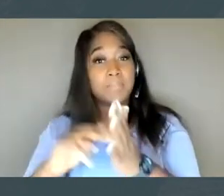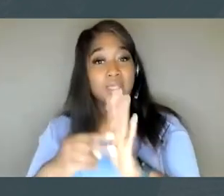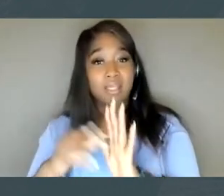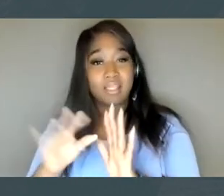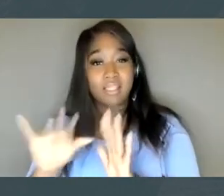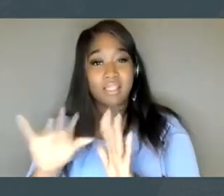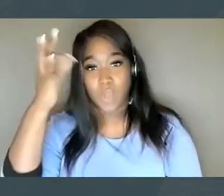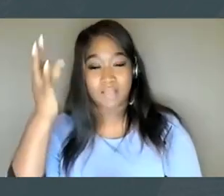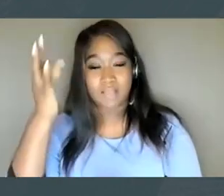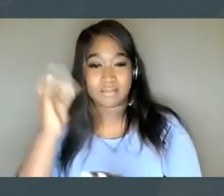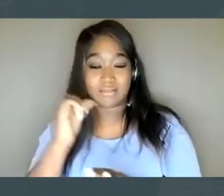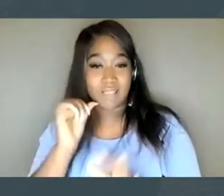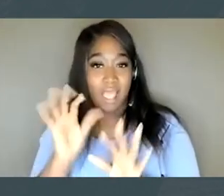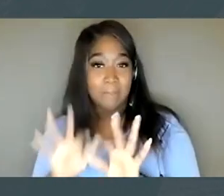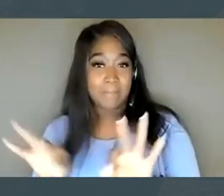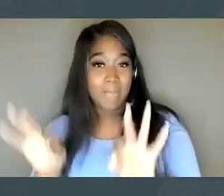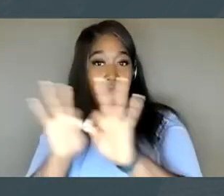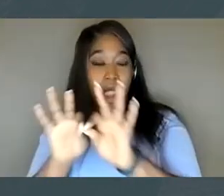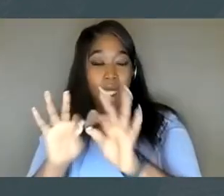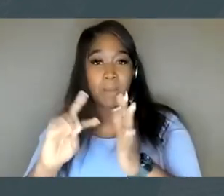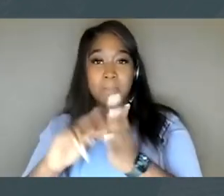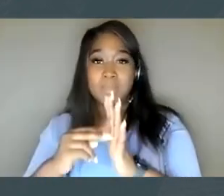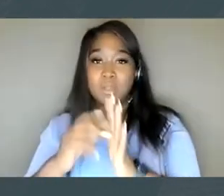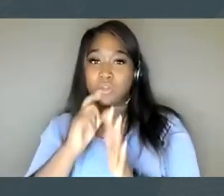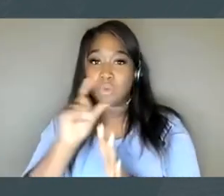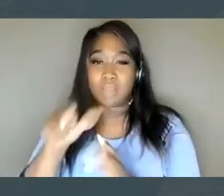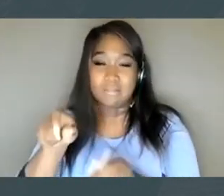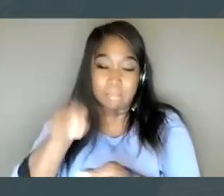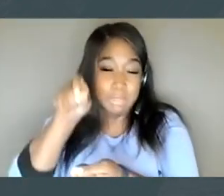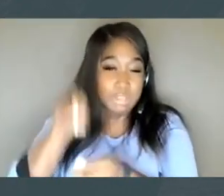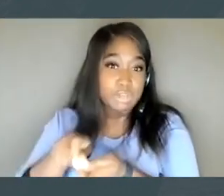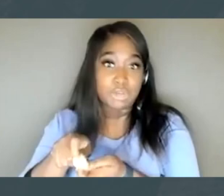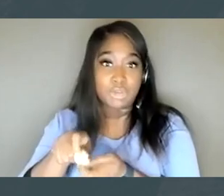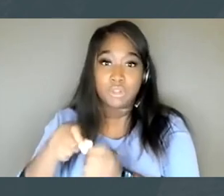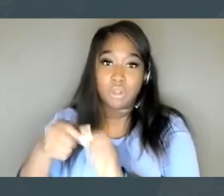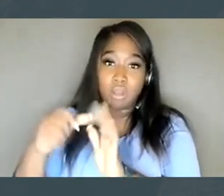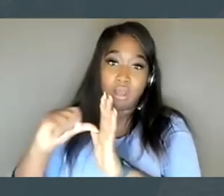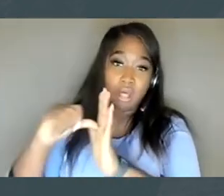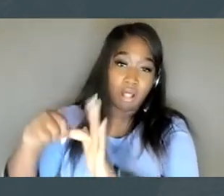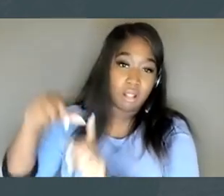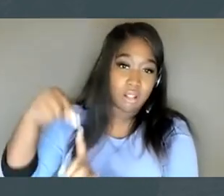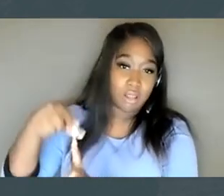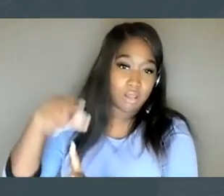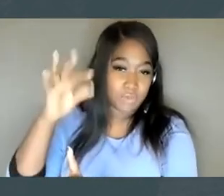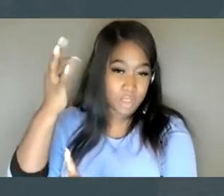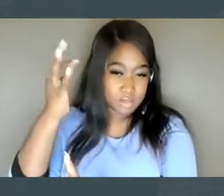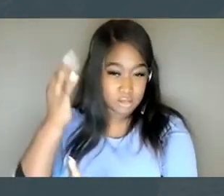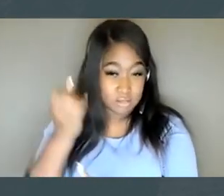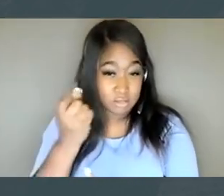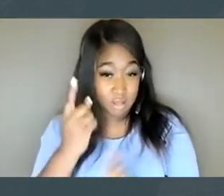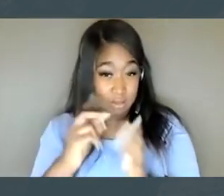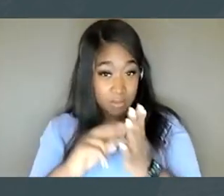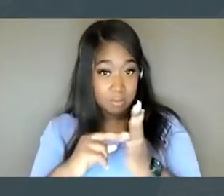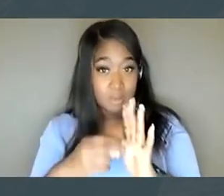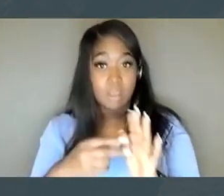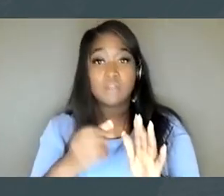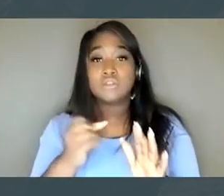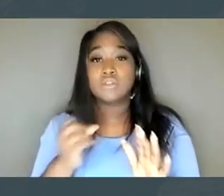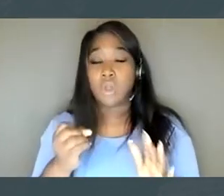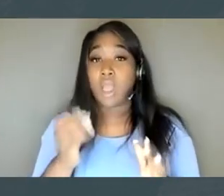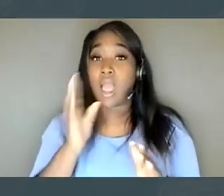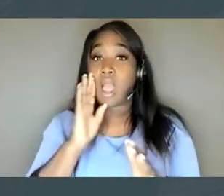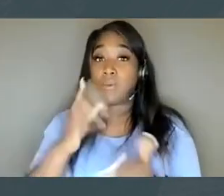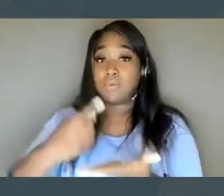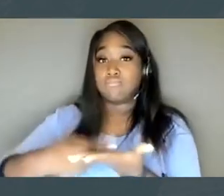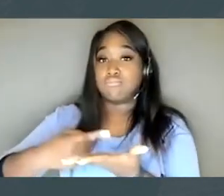matter. We don't have to make it particular. Yeah, you know what I mean? I'm going to talk about, you know, France,